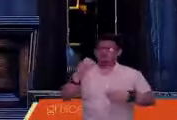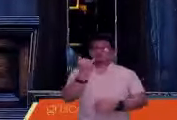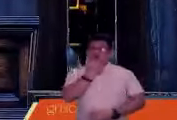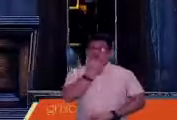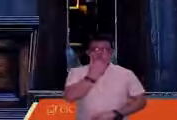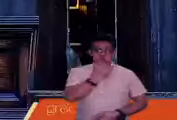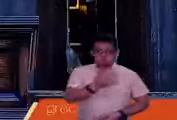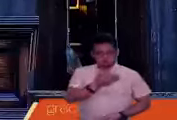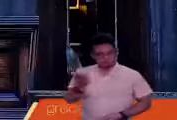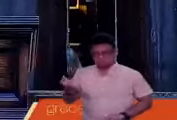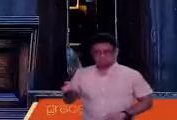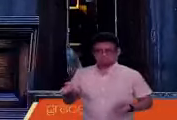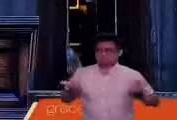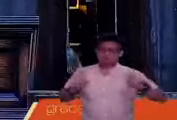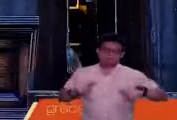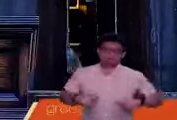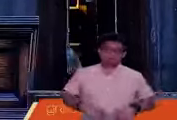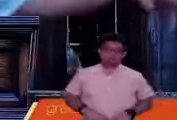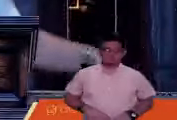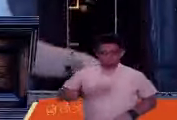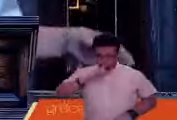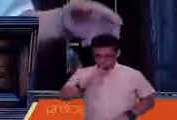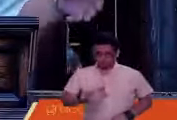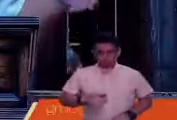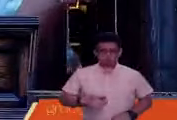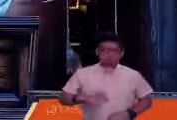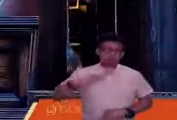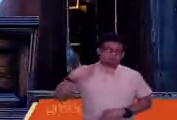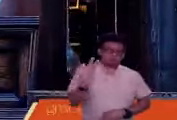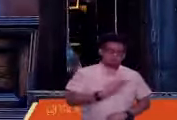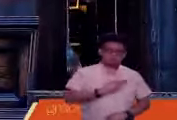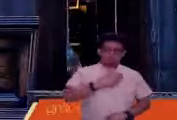mga kaigsoonan, dili ta mga pure.